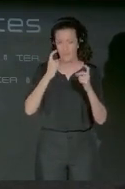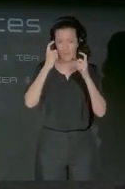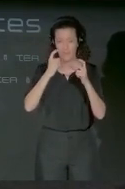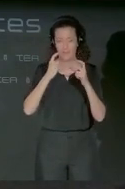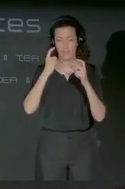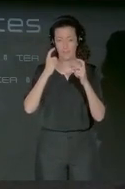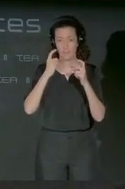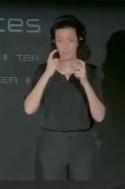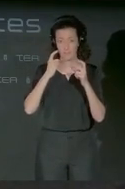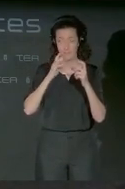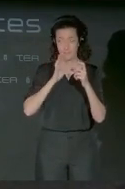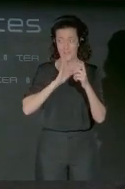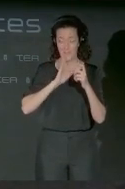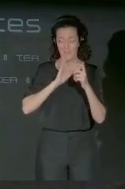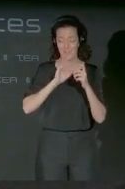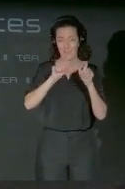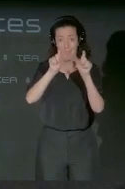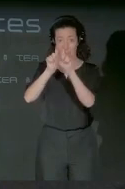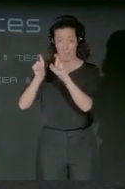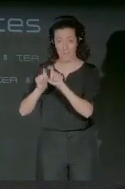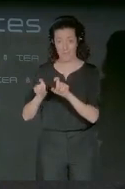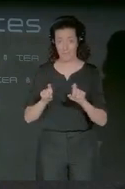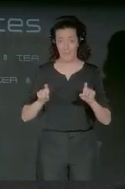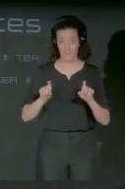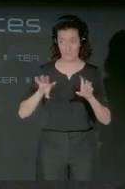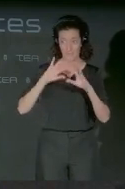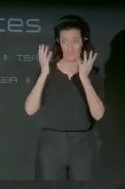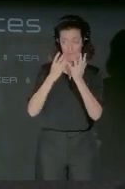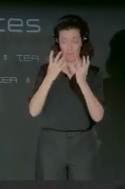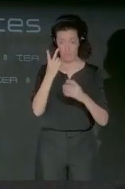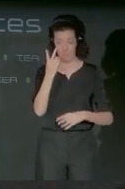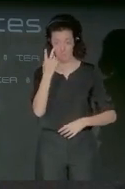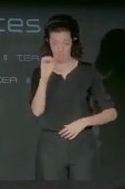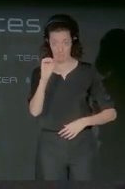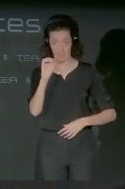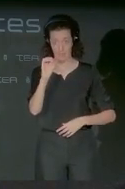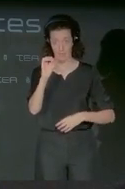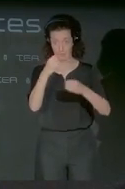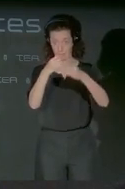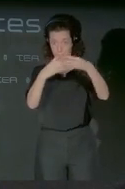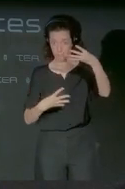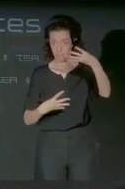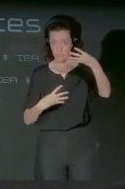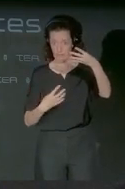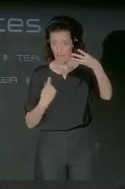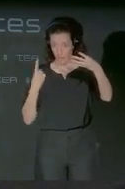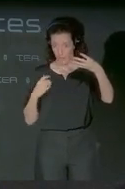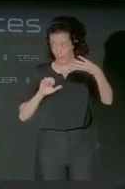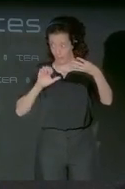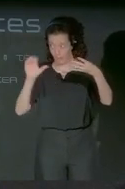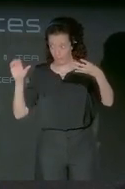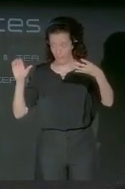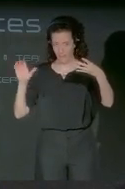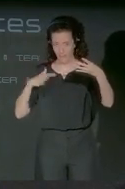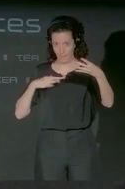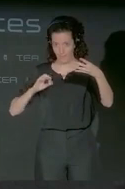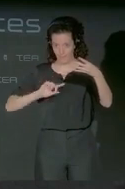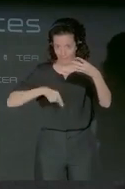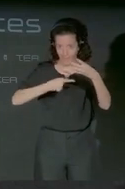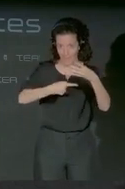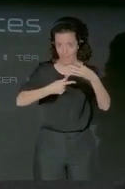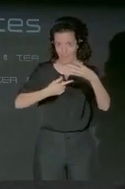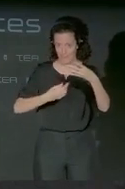So the ones that were highlighted didn't seem to be sort of in that vein, but you don't have the mic right